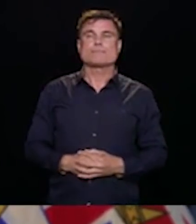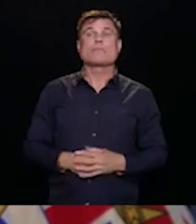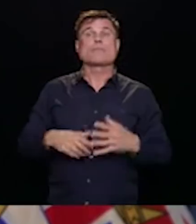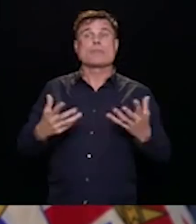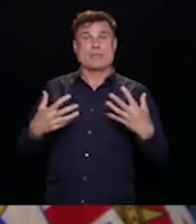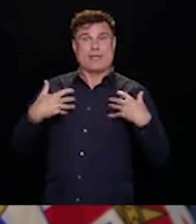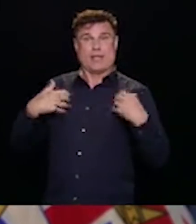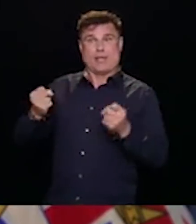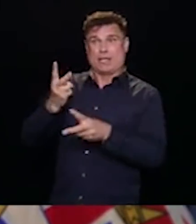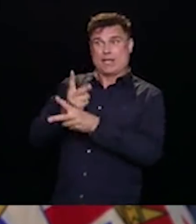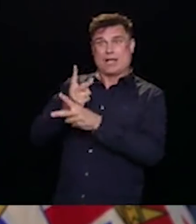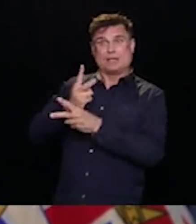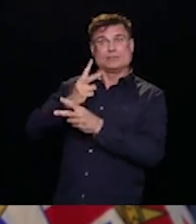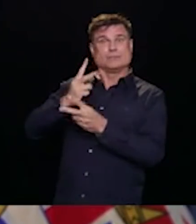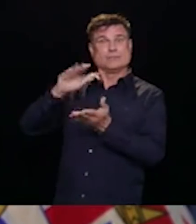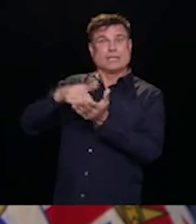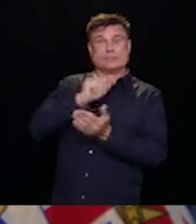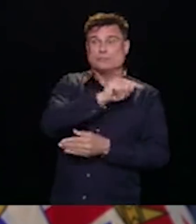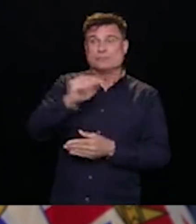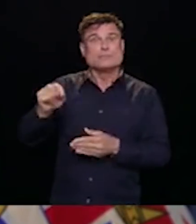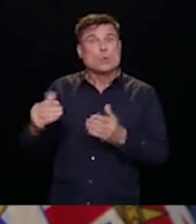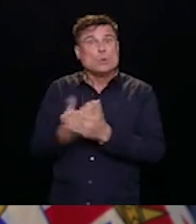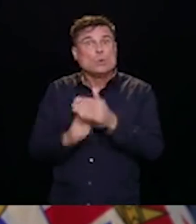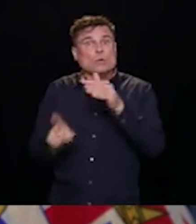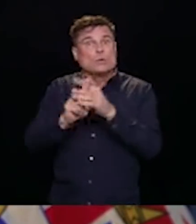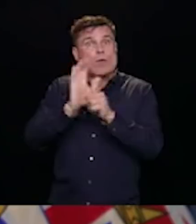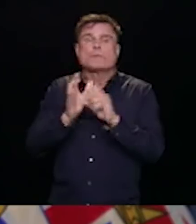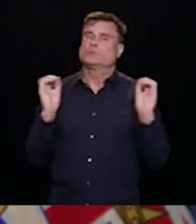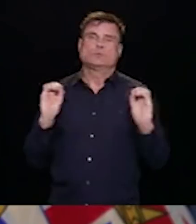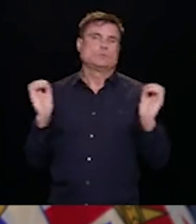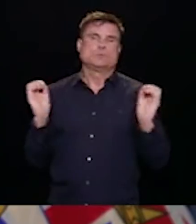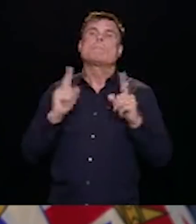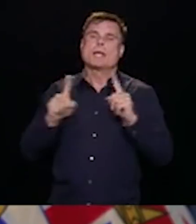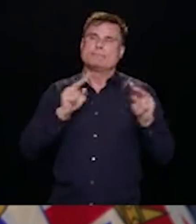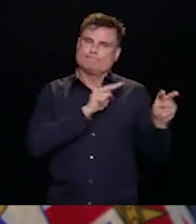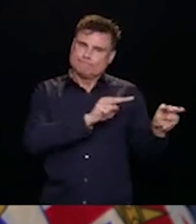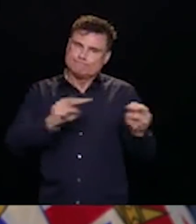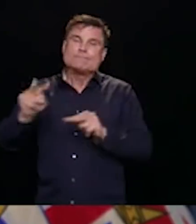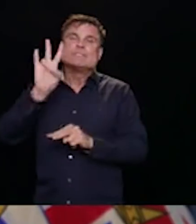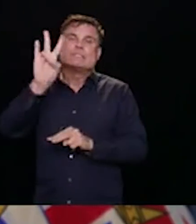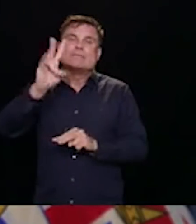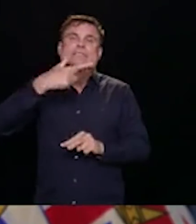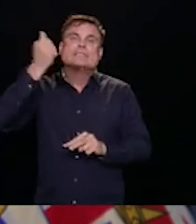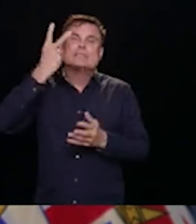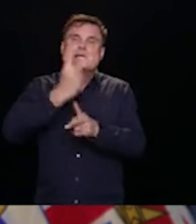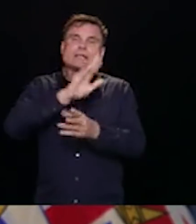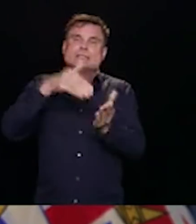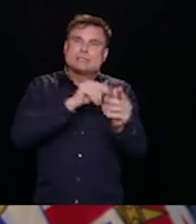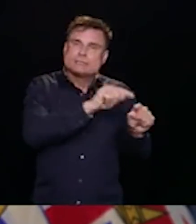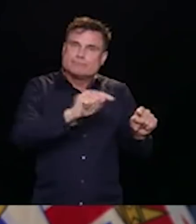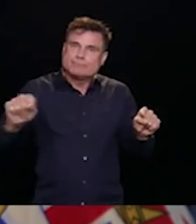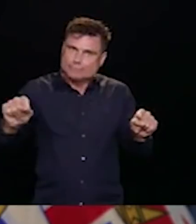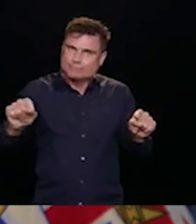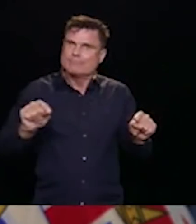have no new healthcare outbreaks, and we continue to have 7 active outbreaks, 6 in long-term care and 1 acute